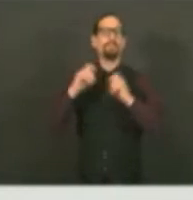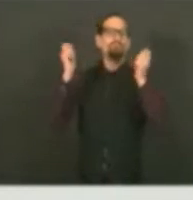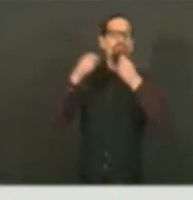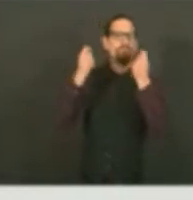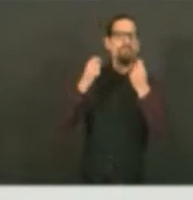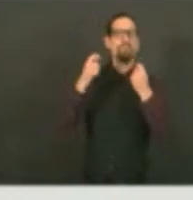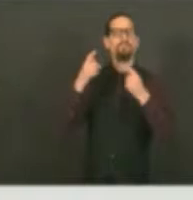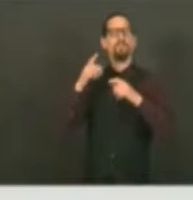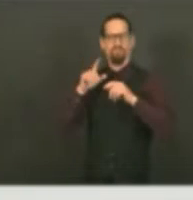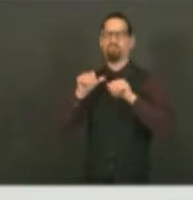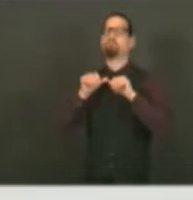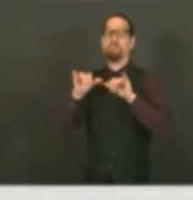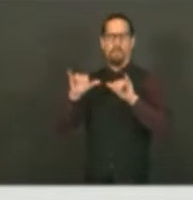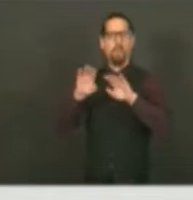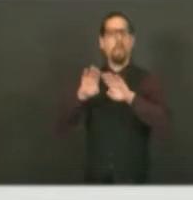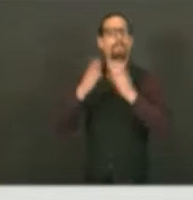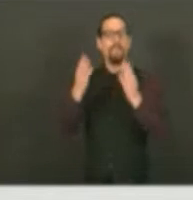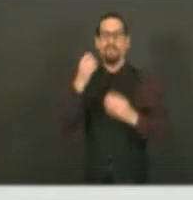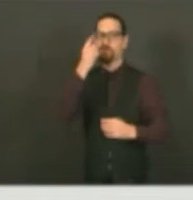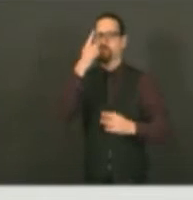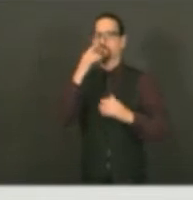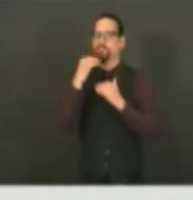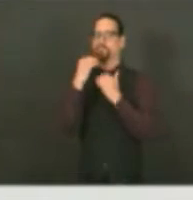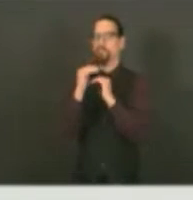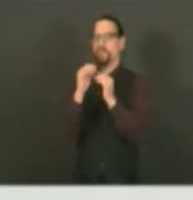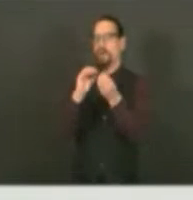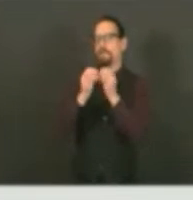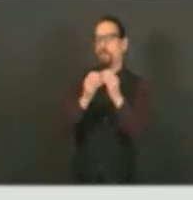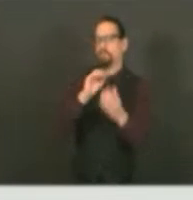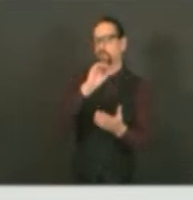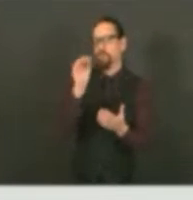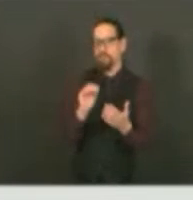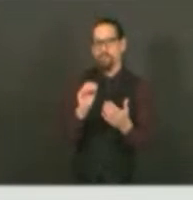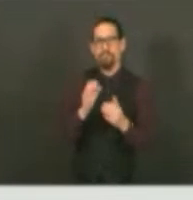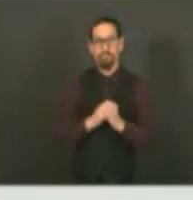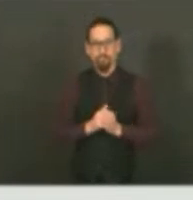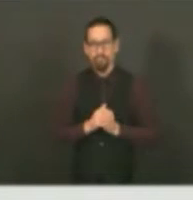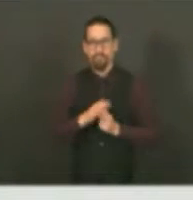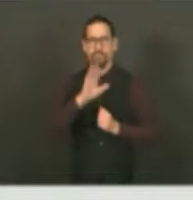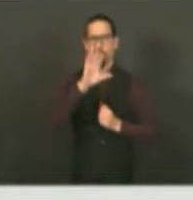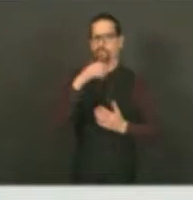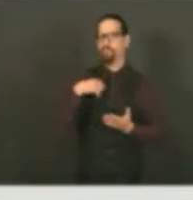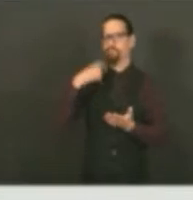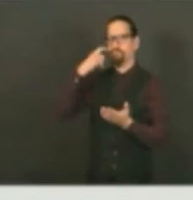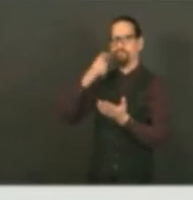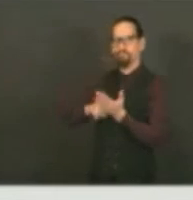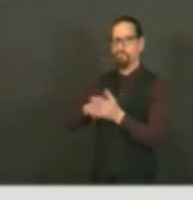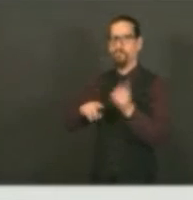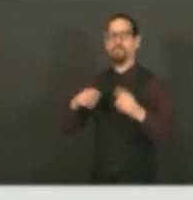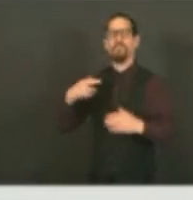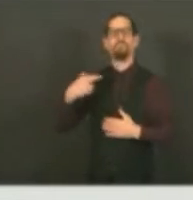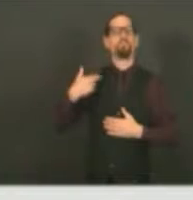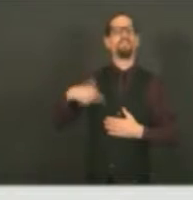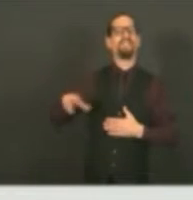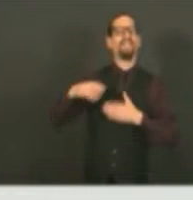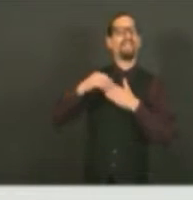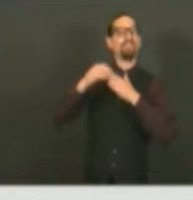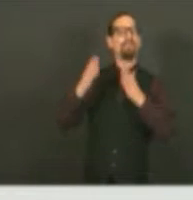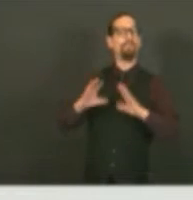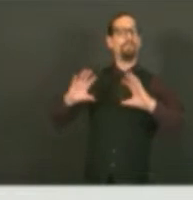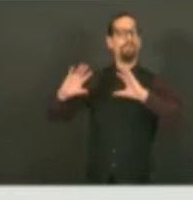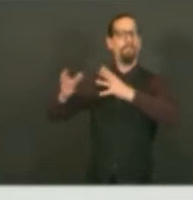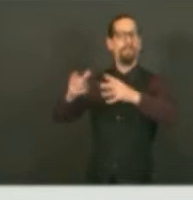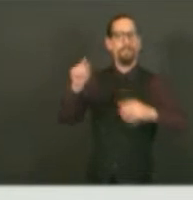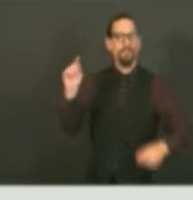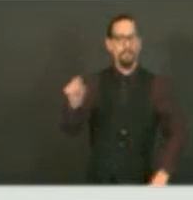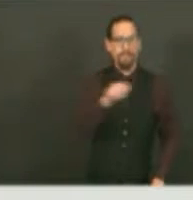faith leaders. This is the big season, Christmas, Hanukkah, year-end